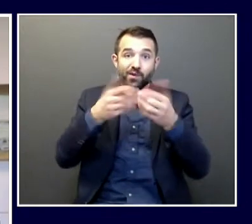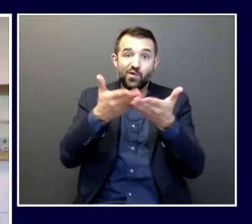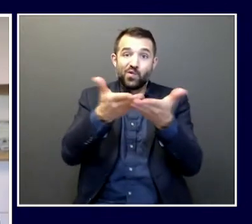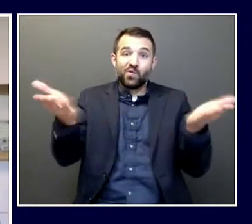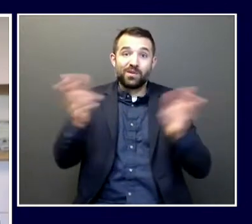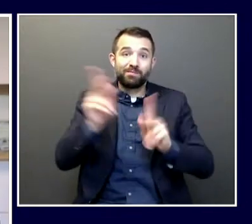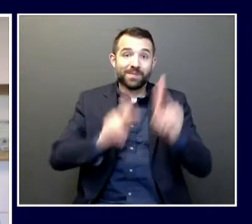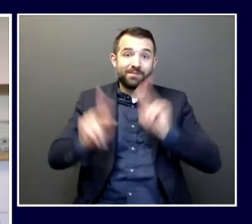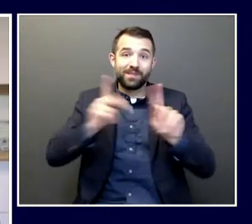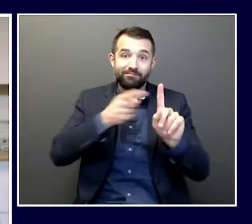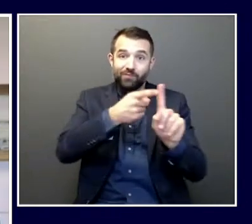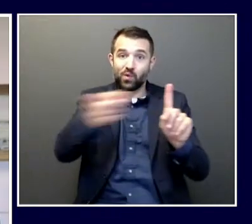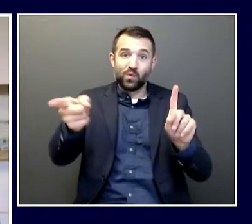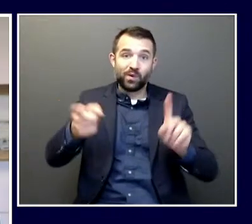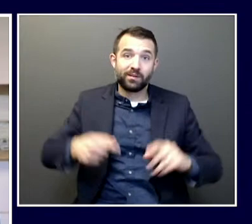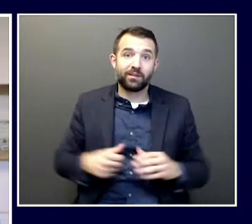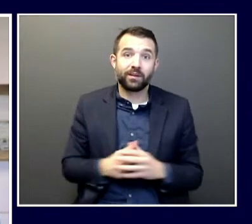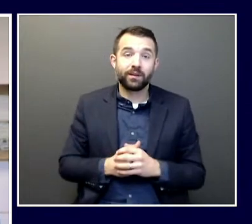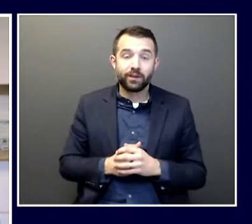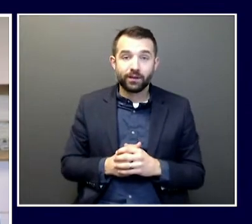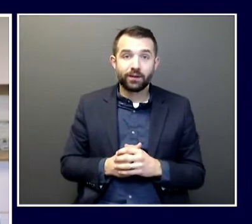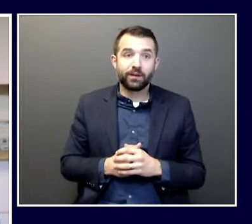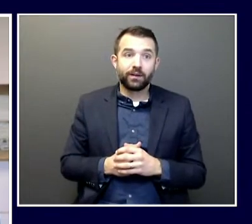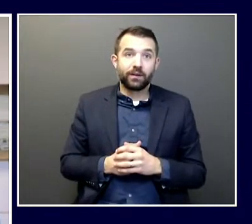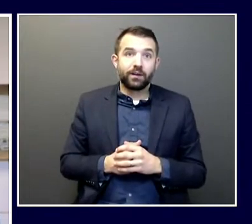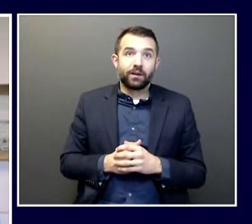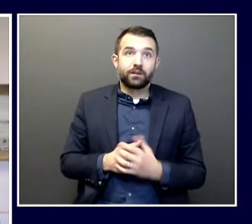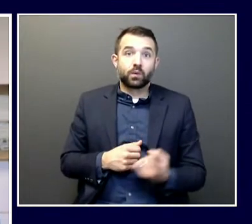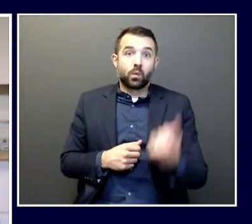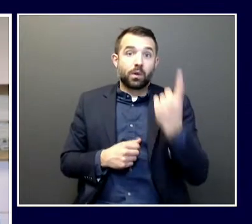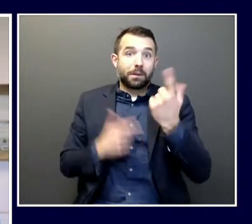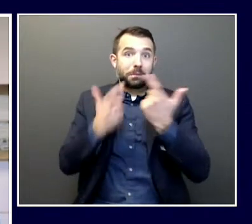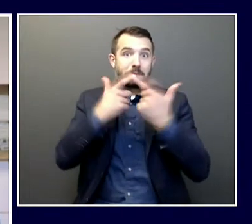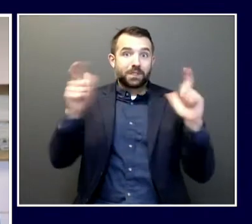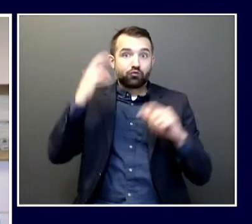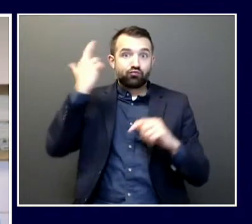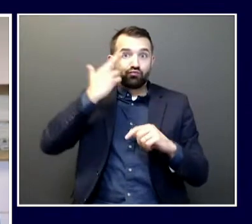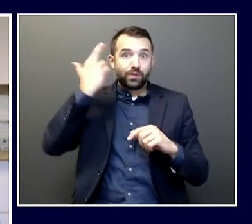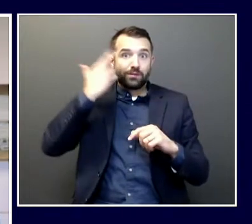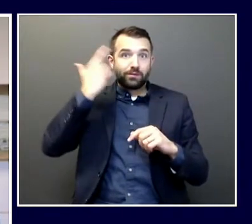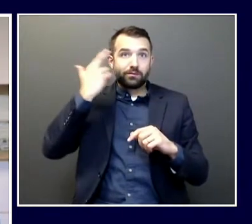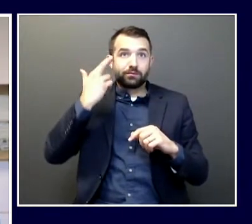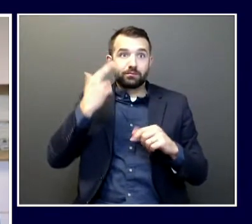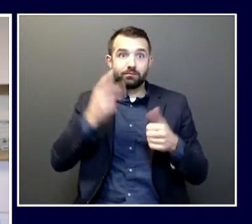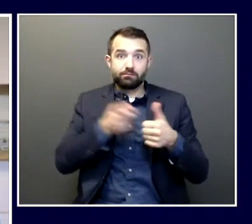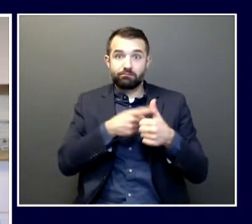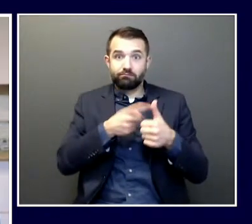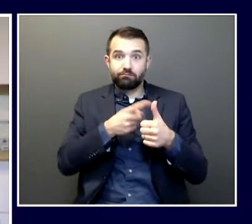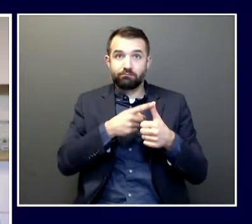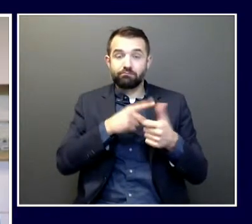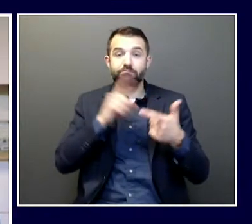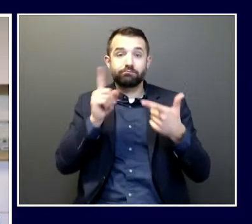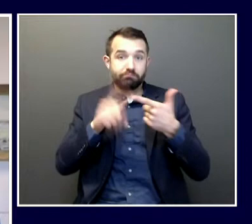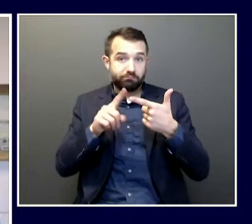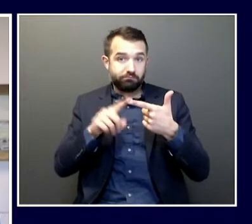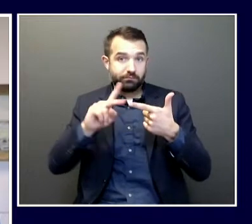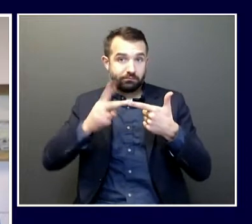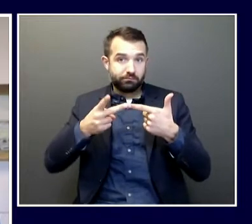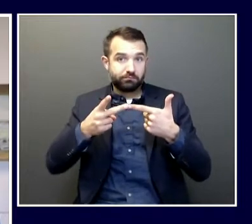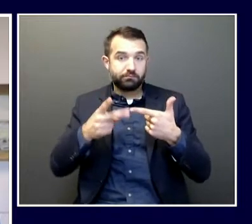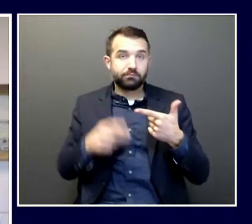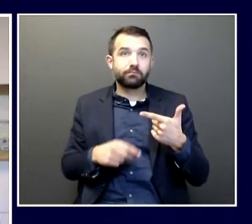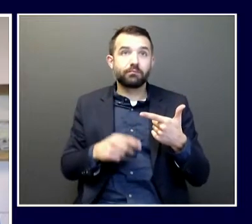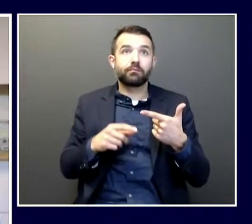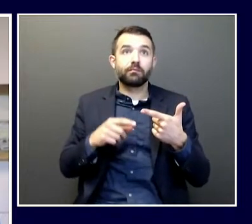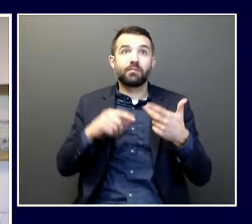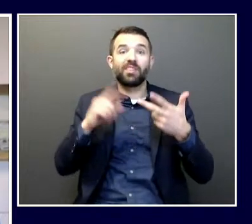other drivers that are at play right now. I've already mentioned the Delta variant with its significantly higher infective